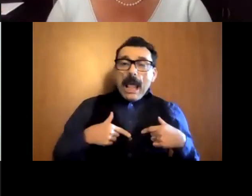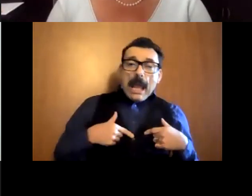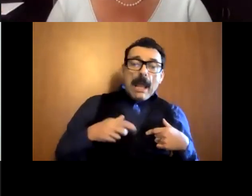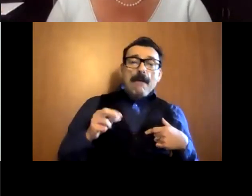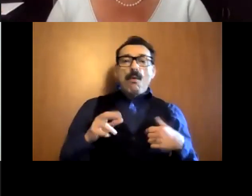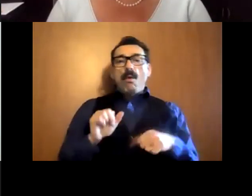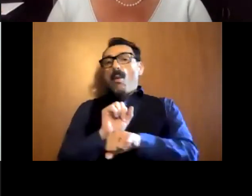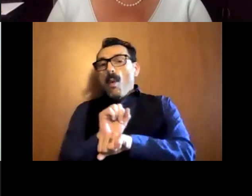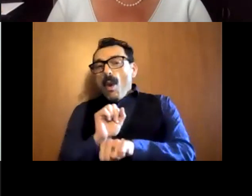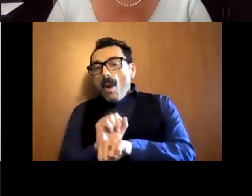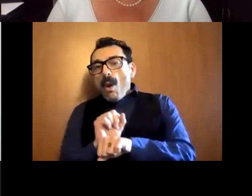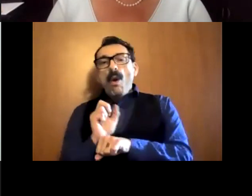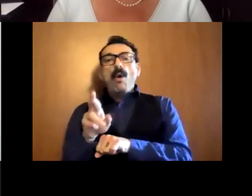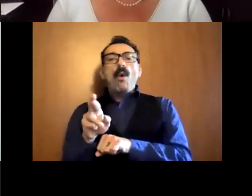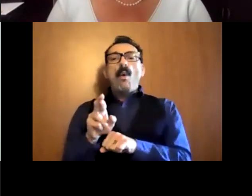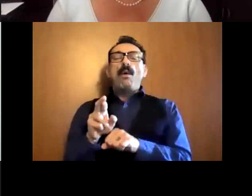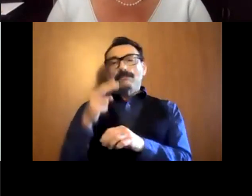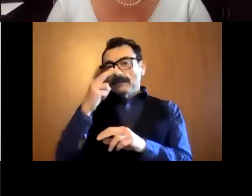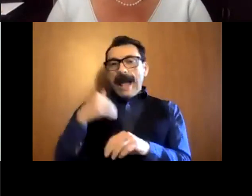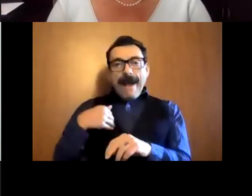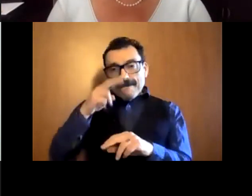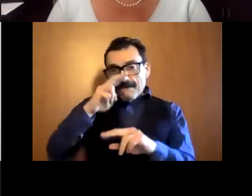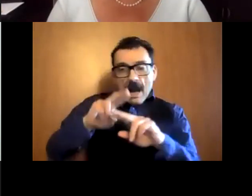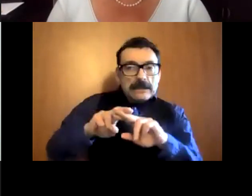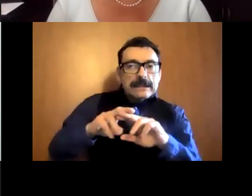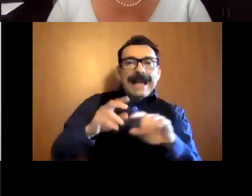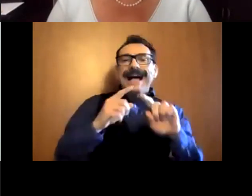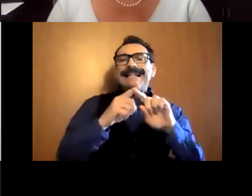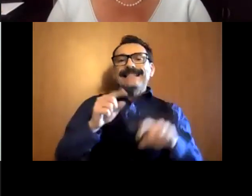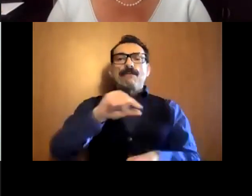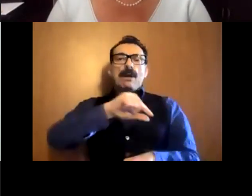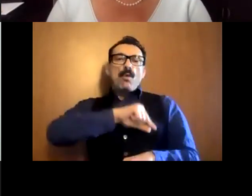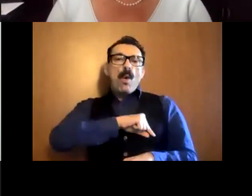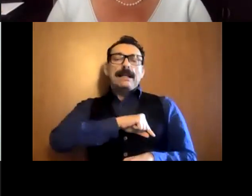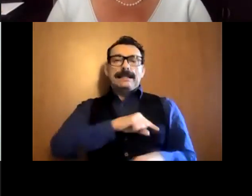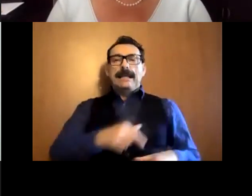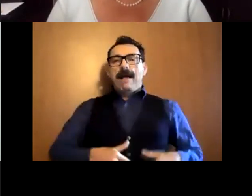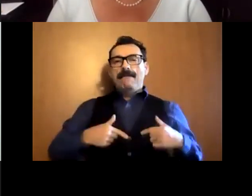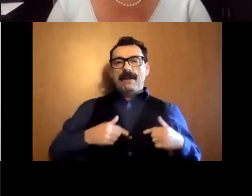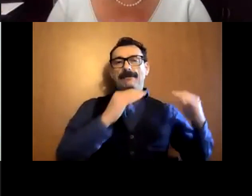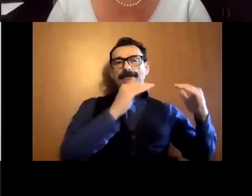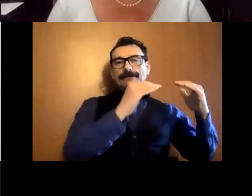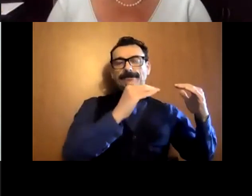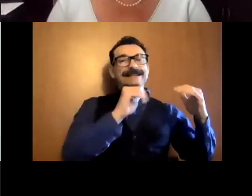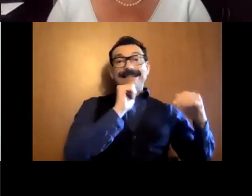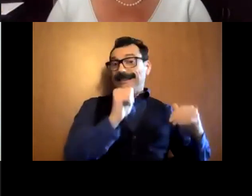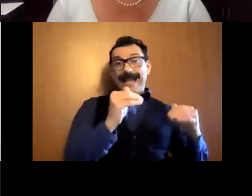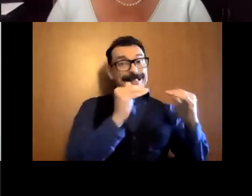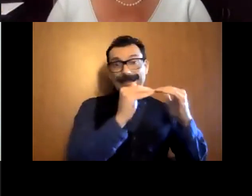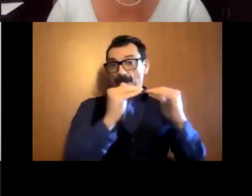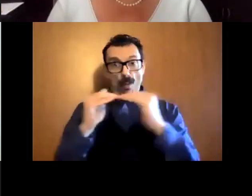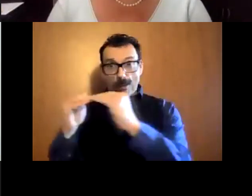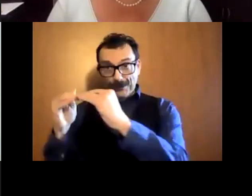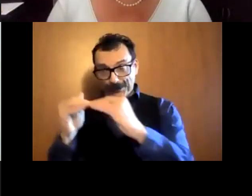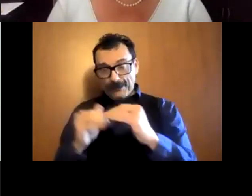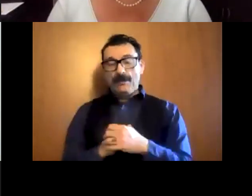affect different health and quality of life factors. So I'll give an example. This is kind